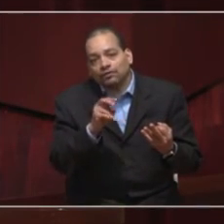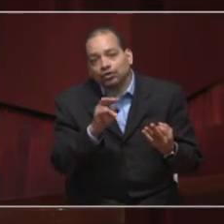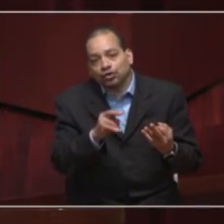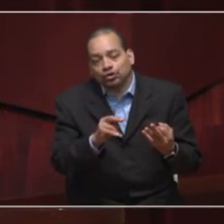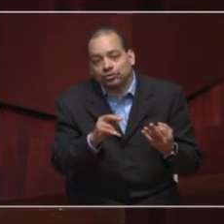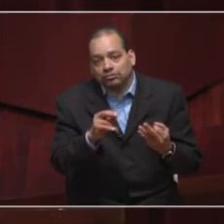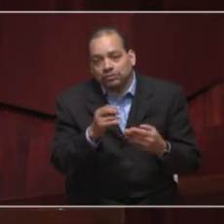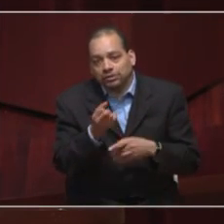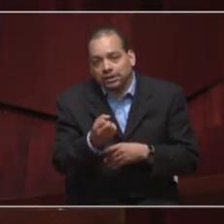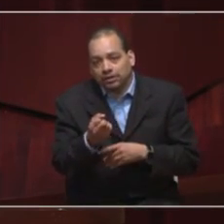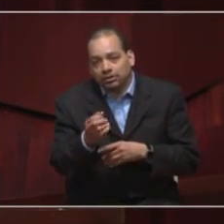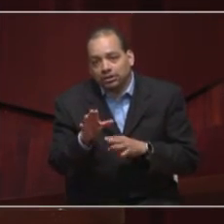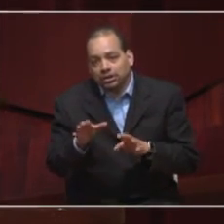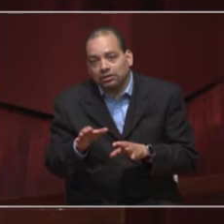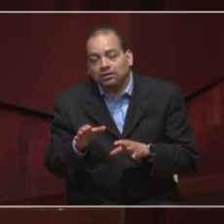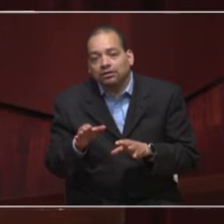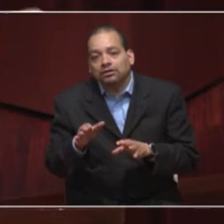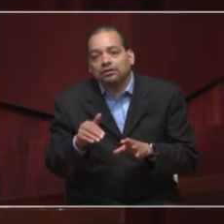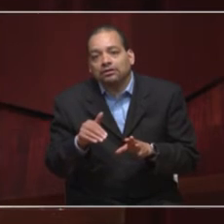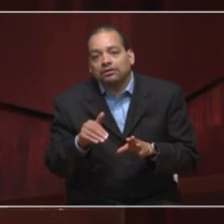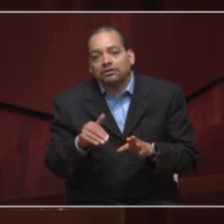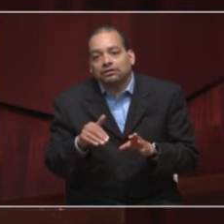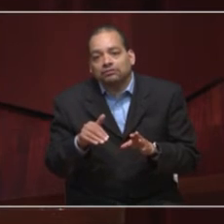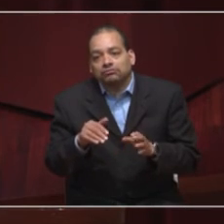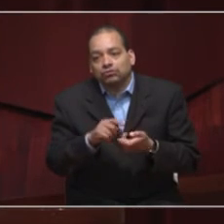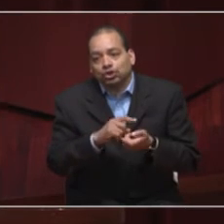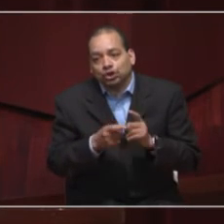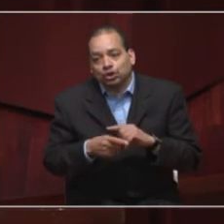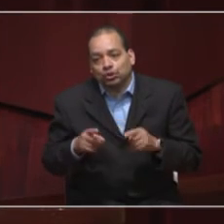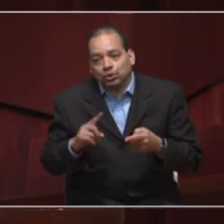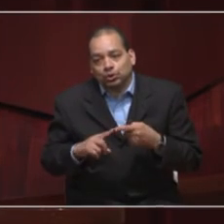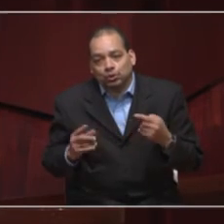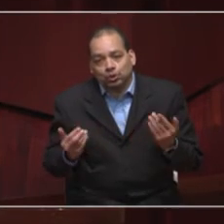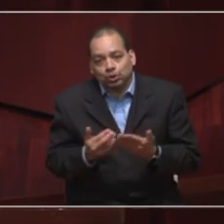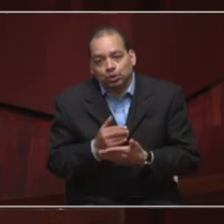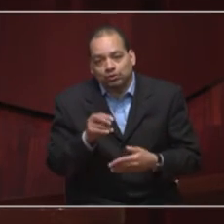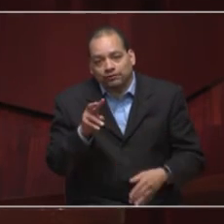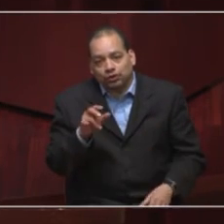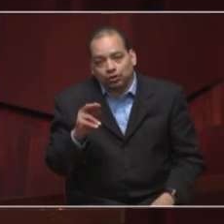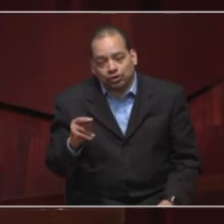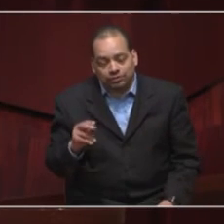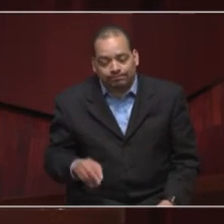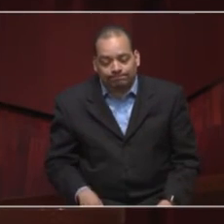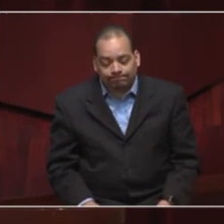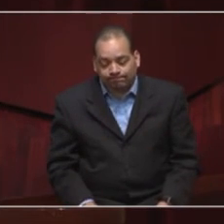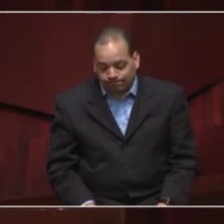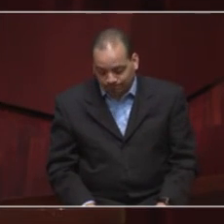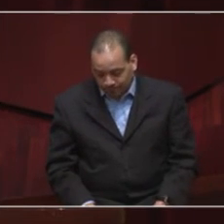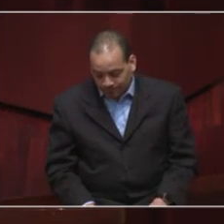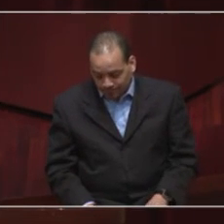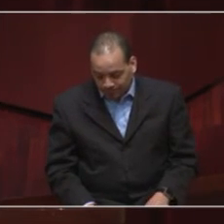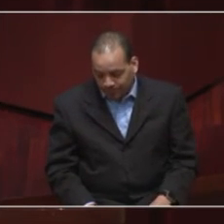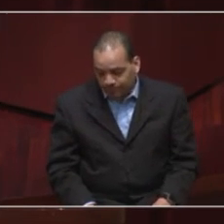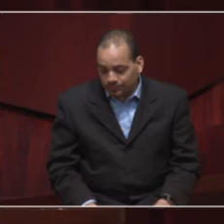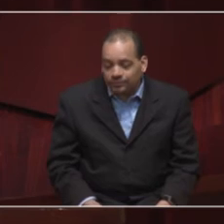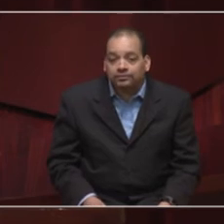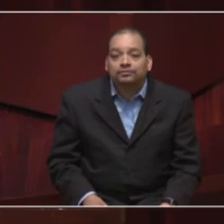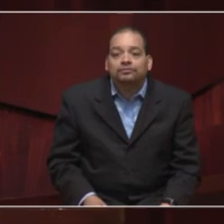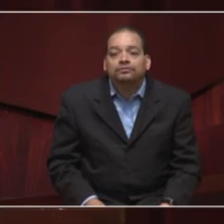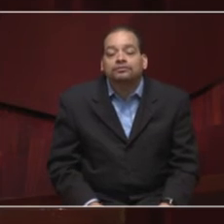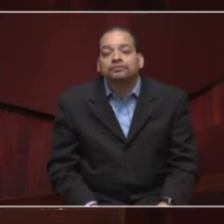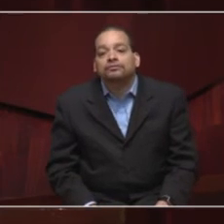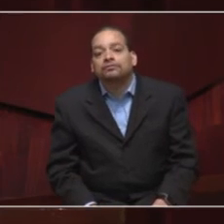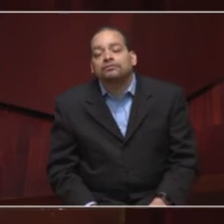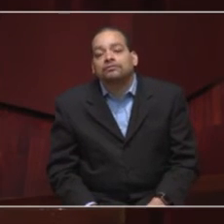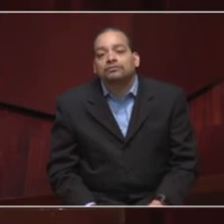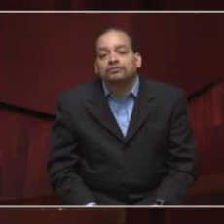we would deploy you, turn on all the bells and whistles, throw this lever, turn this dial, etc., and suddenly you were deployed.